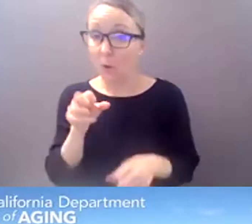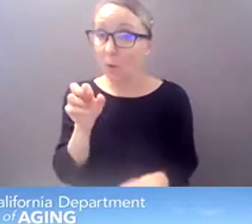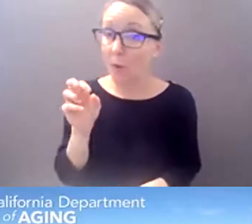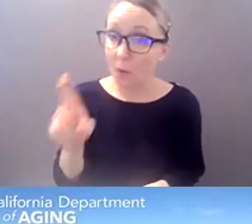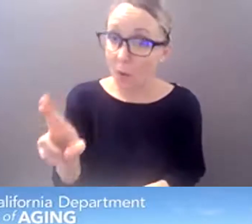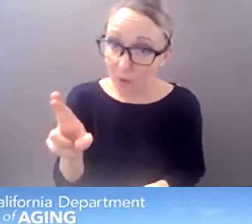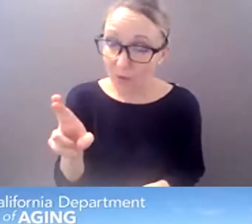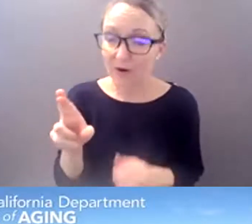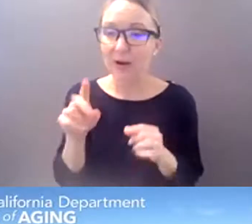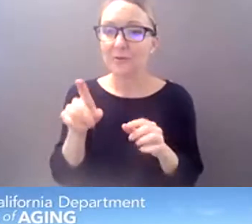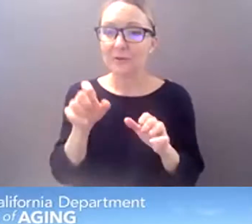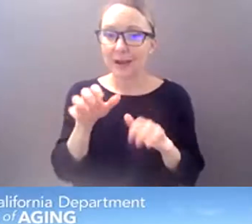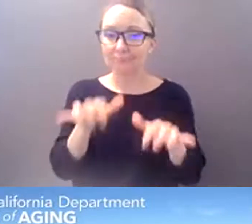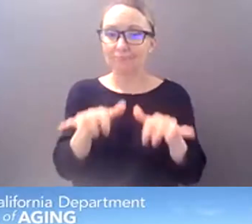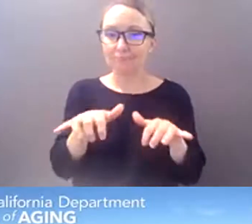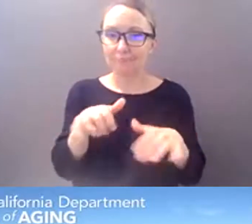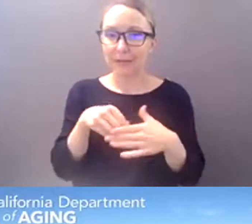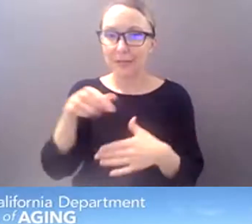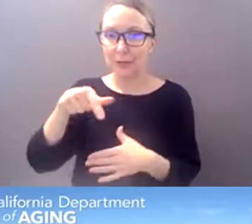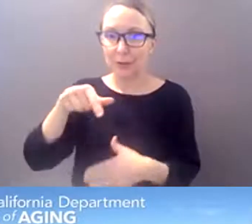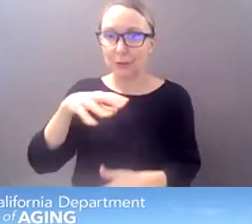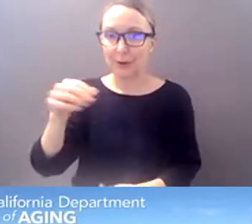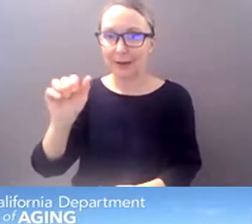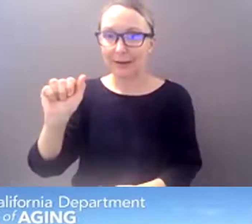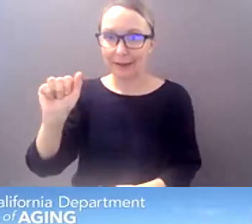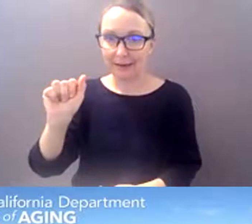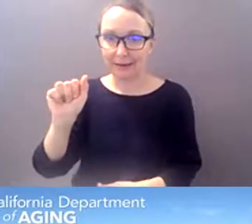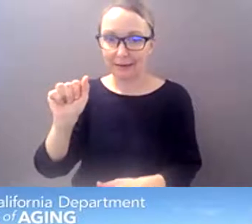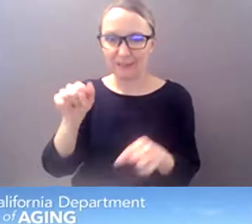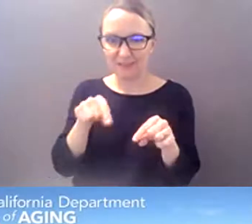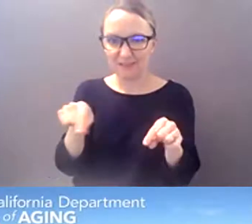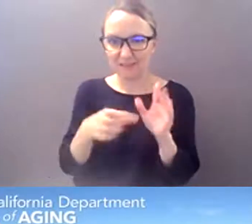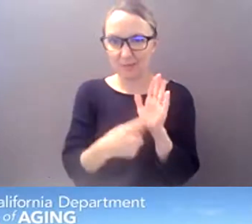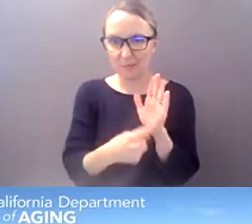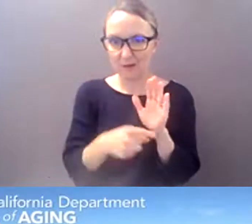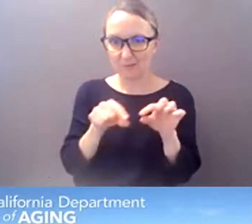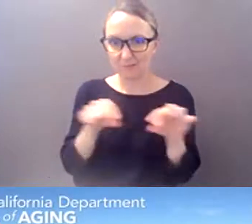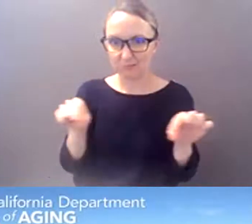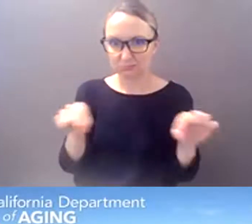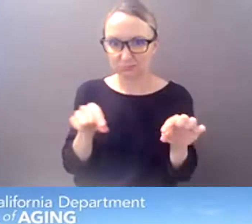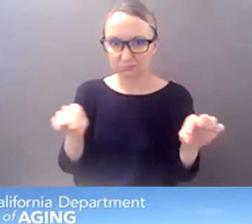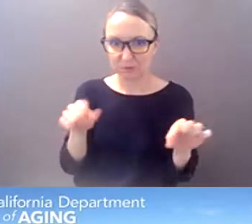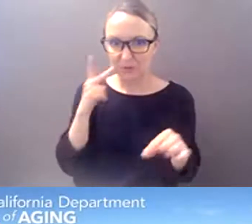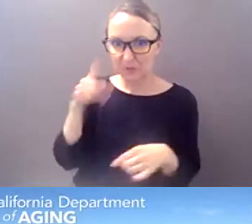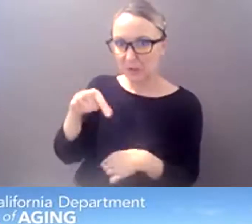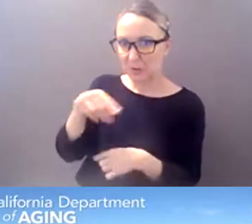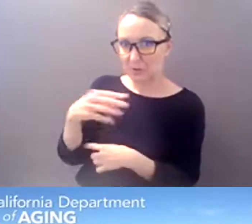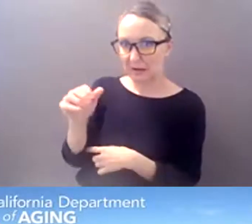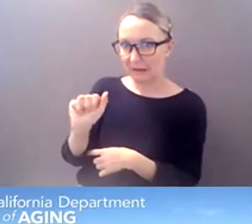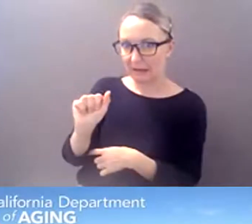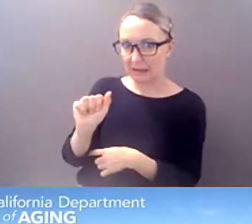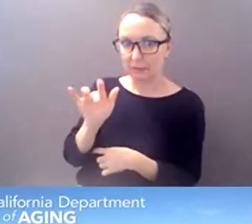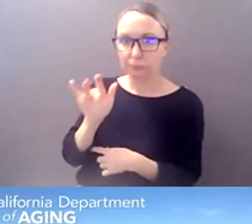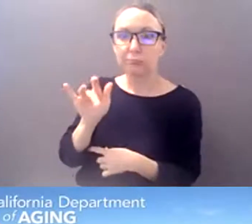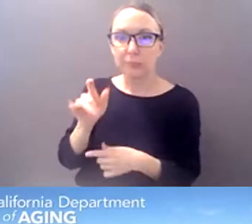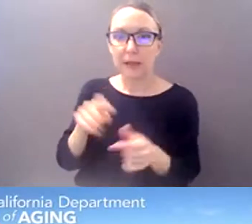send it through the Q&A section. You'll find that on the bottom towards your screen. You'll